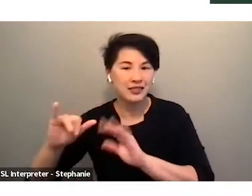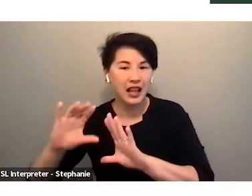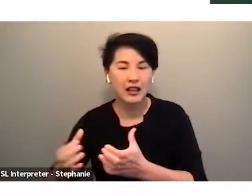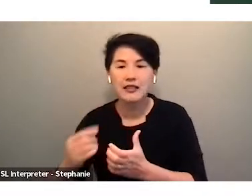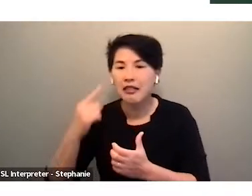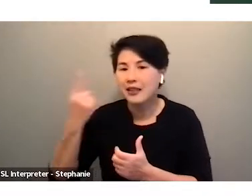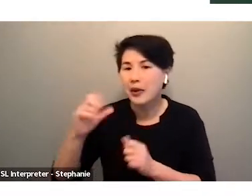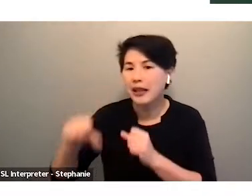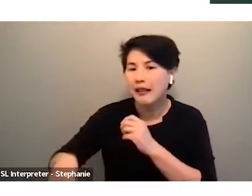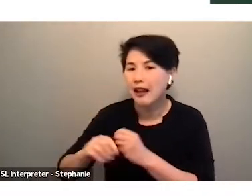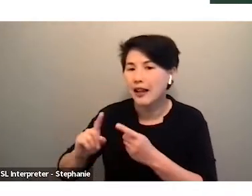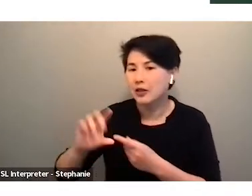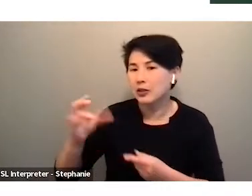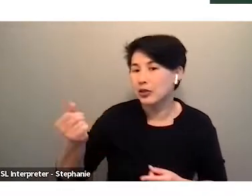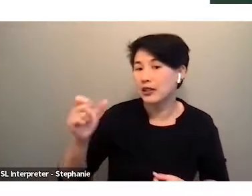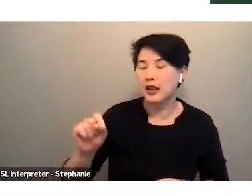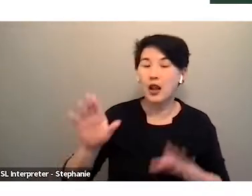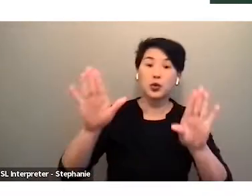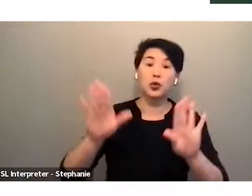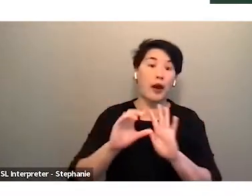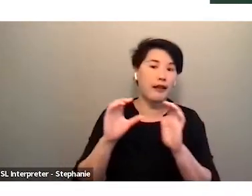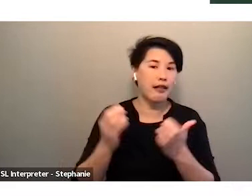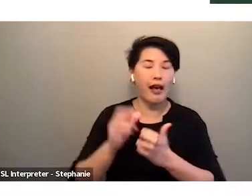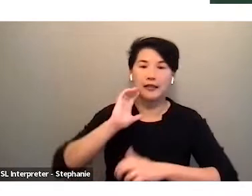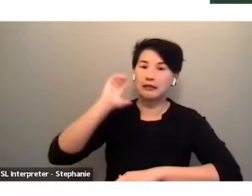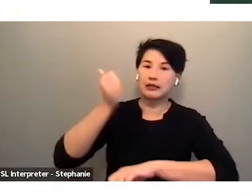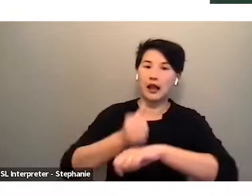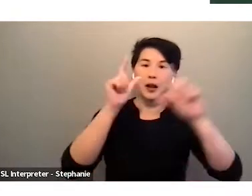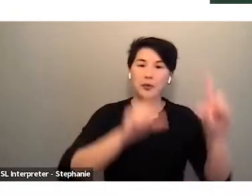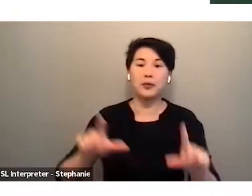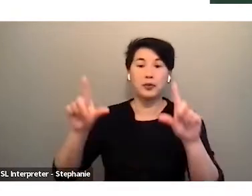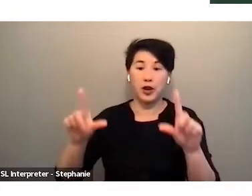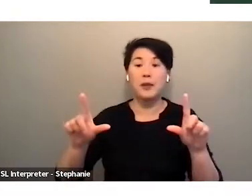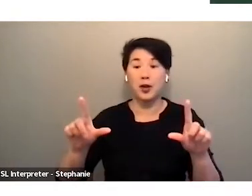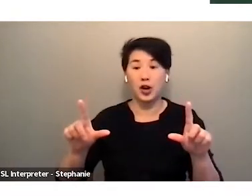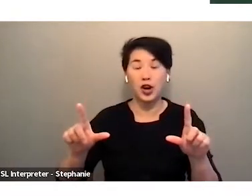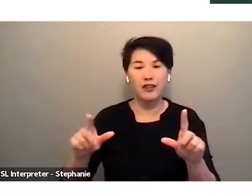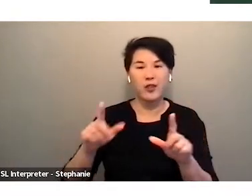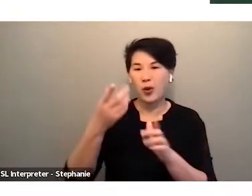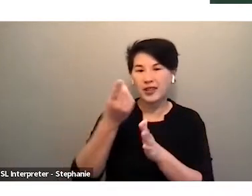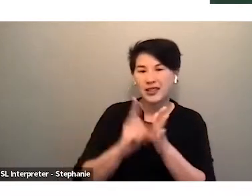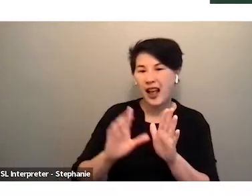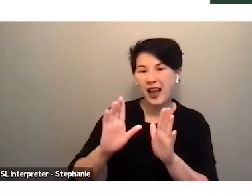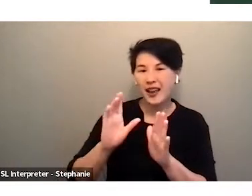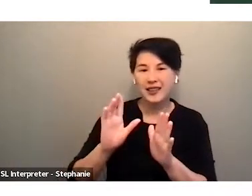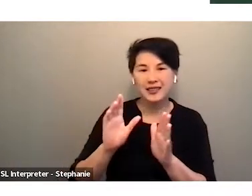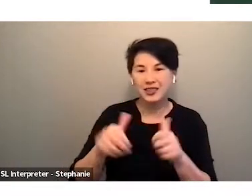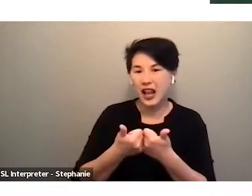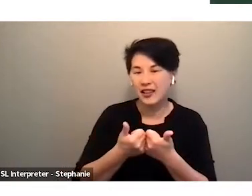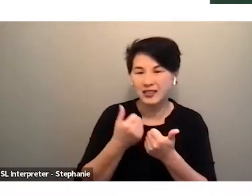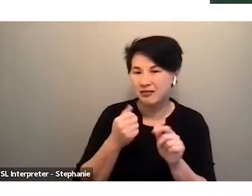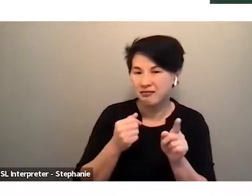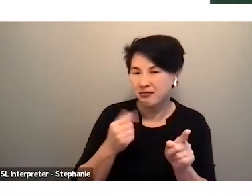great class that lays a foundational framework for what this design challenge is, what Landfills as